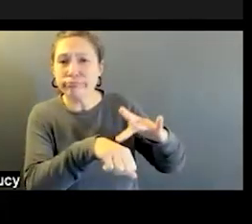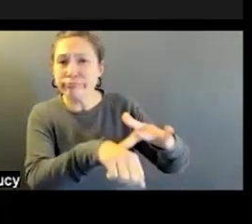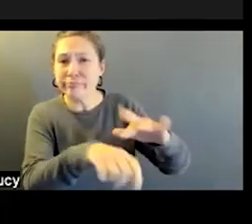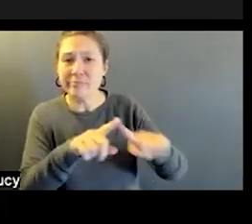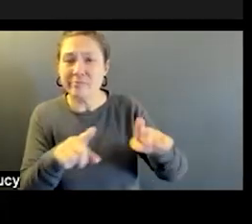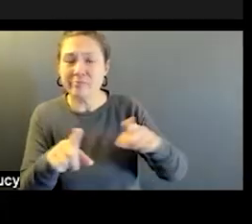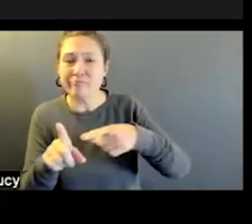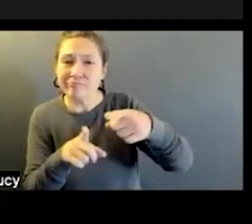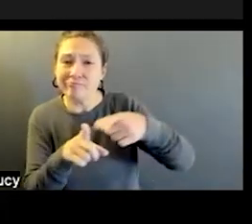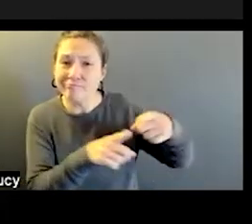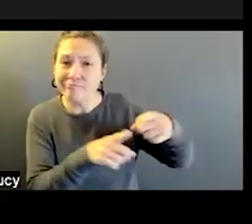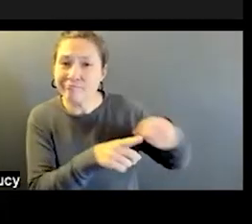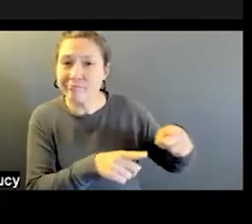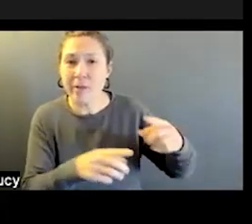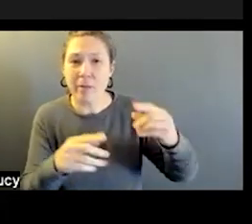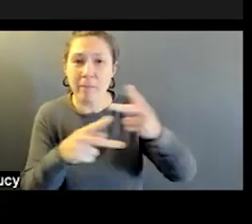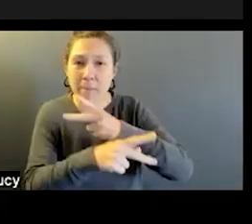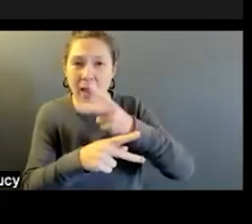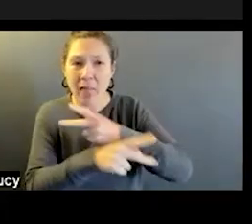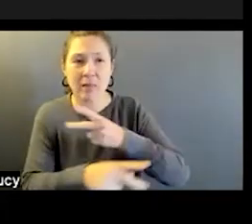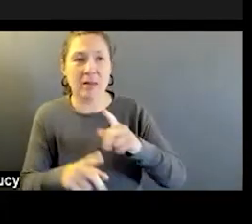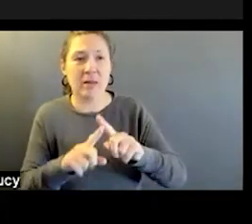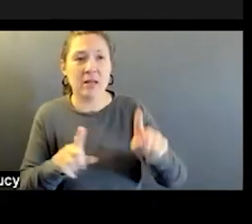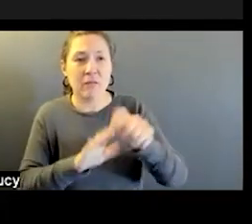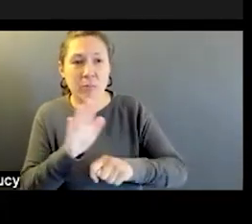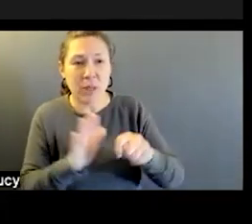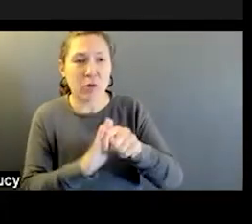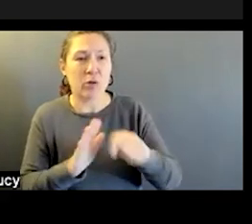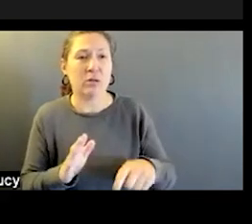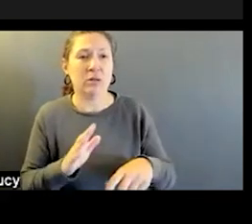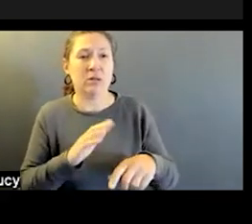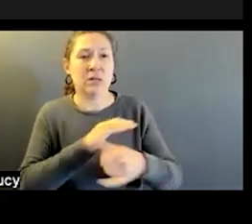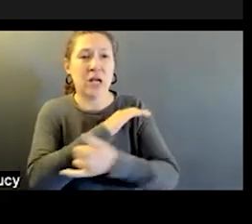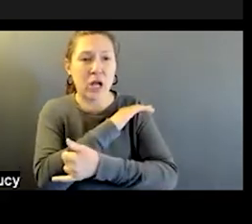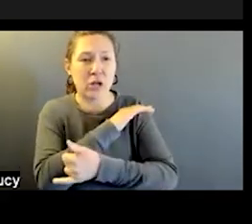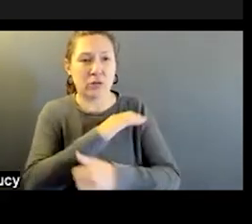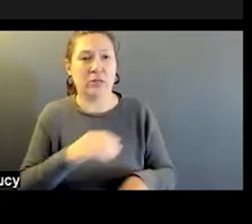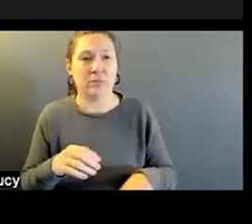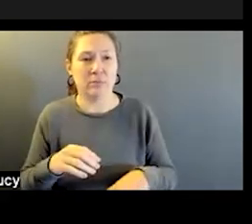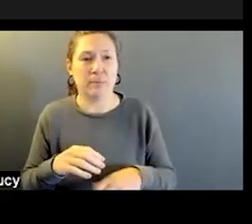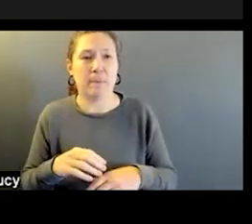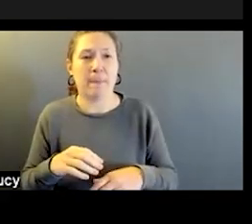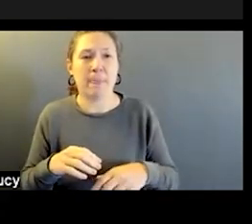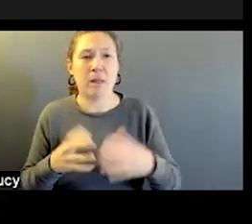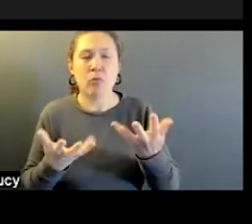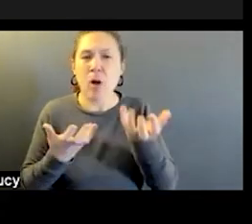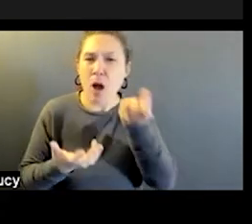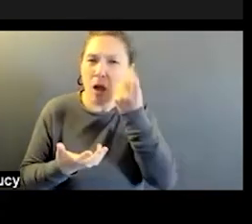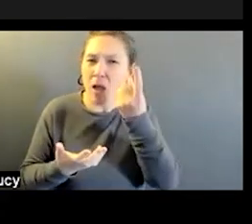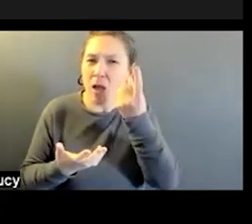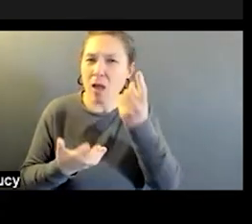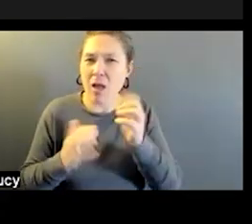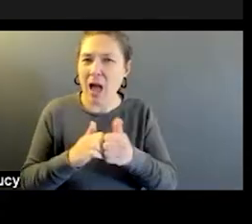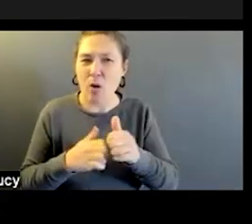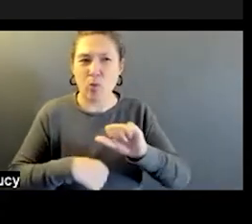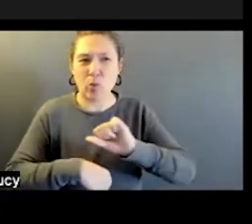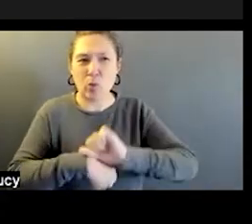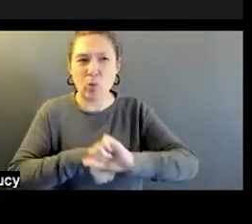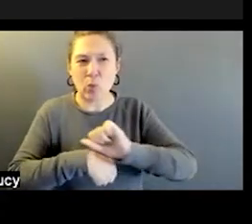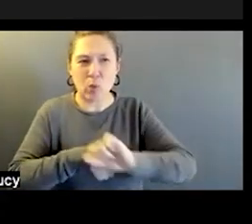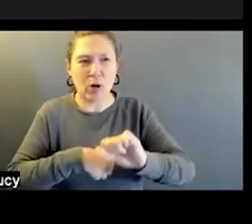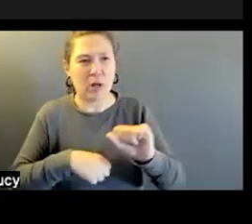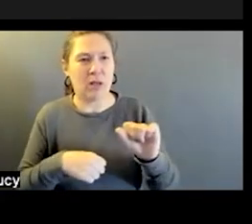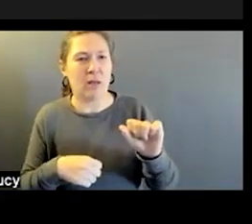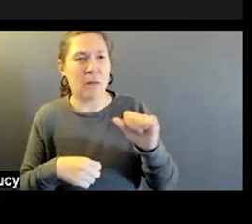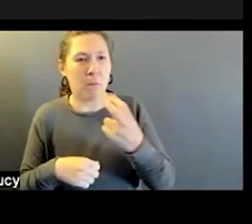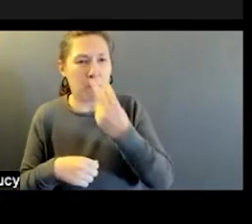different periods and countries to understand how the work of blind mathematicians and